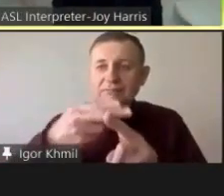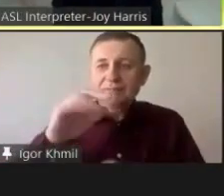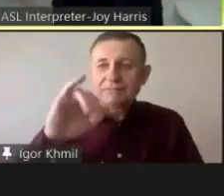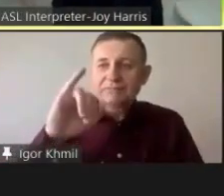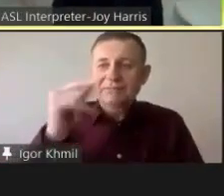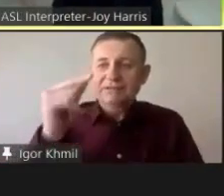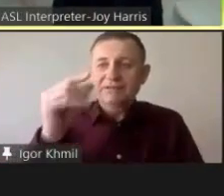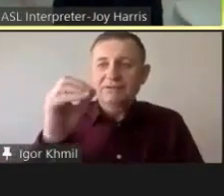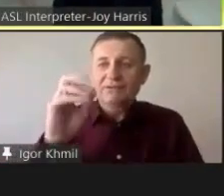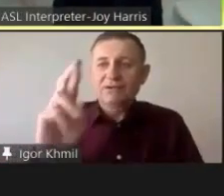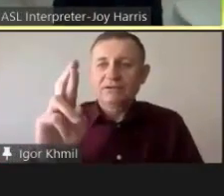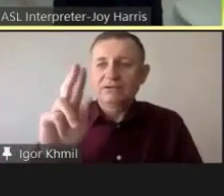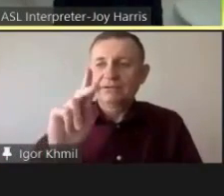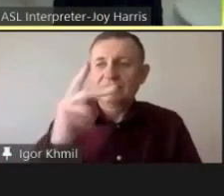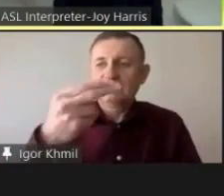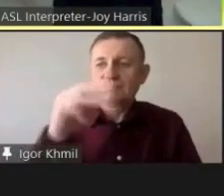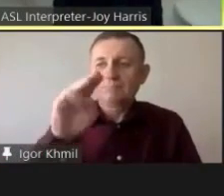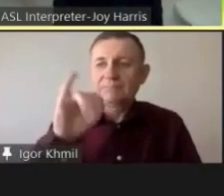Hi,